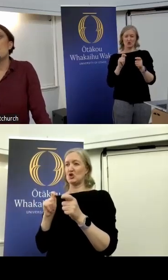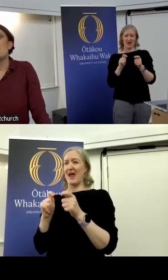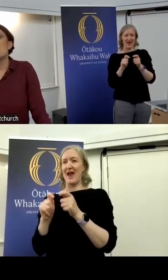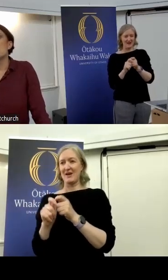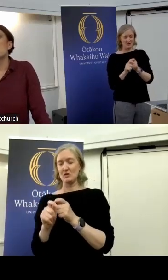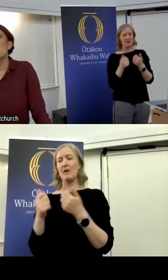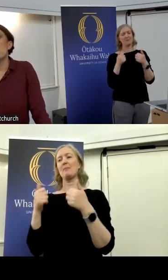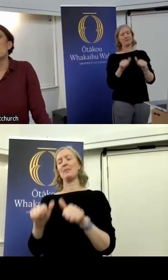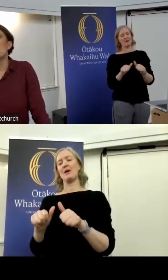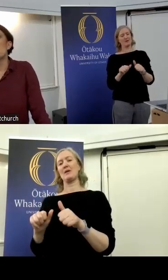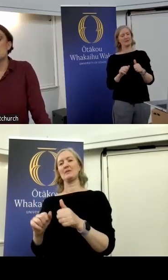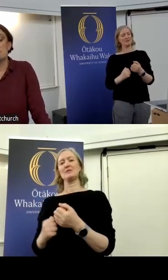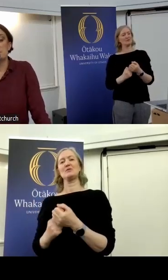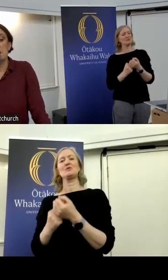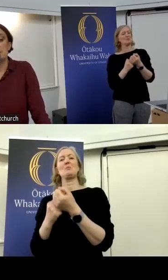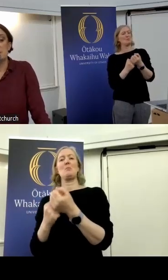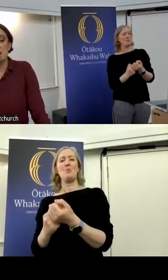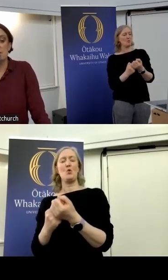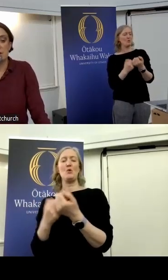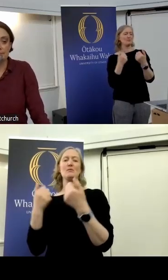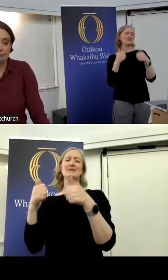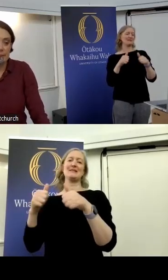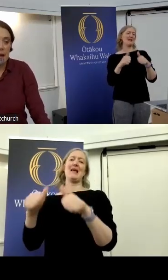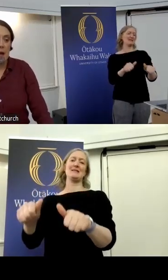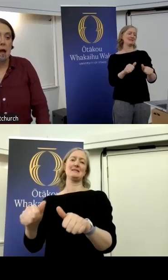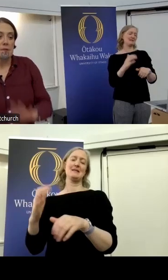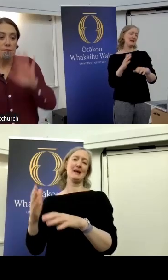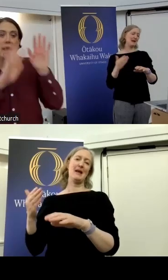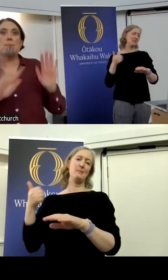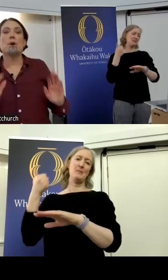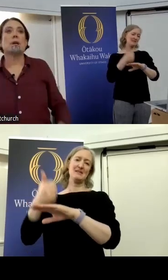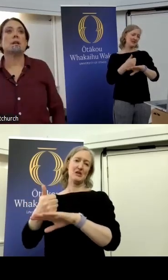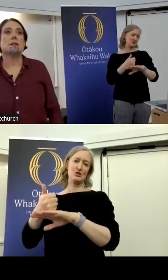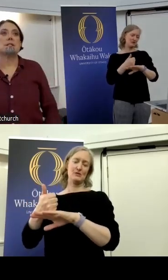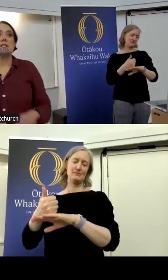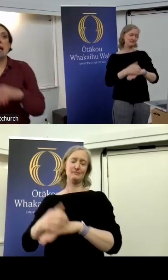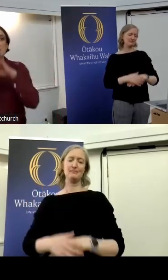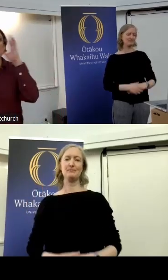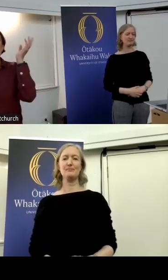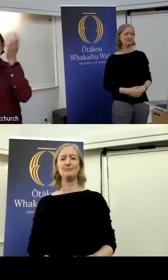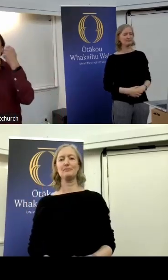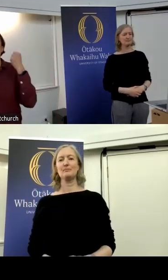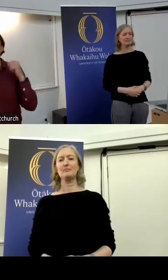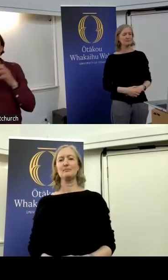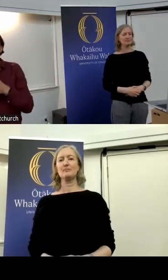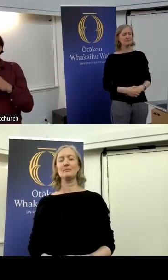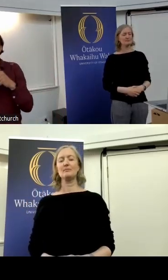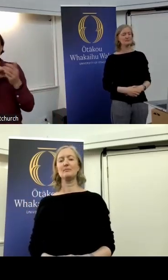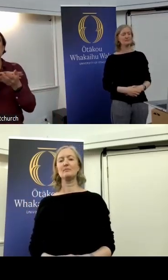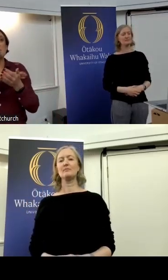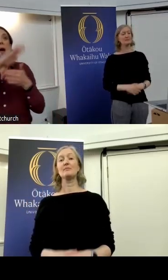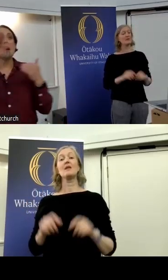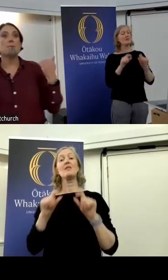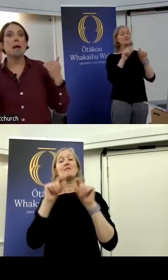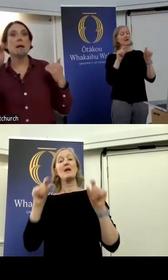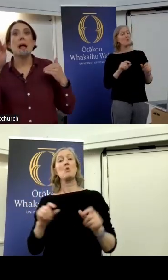to support successful, equitable implementation. The framework is to actually help you design an